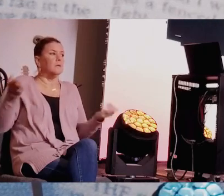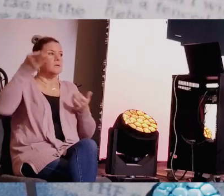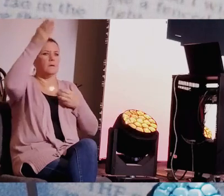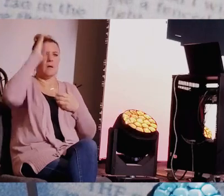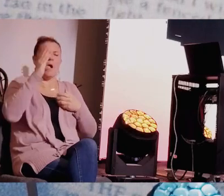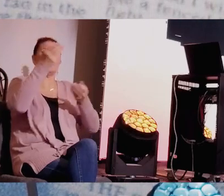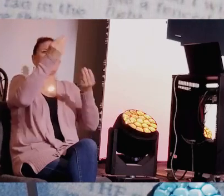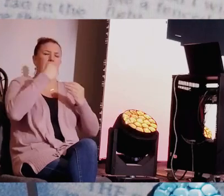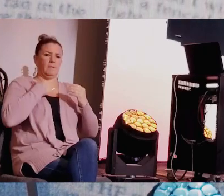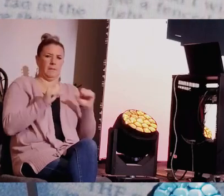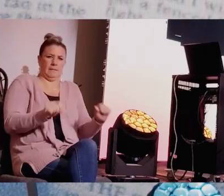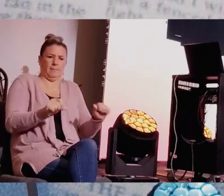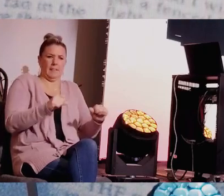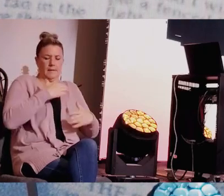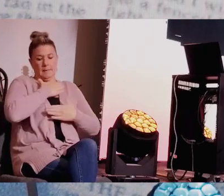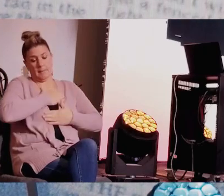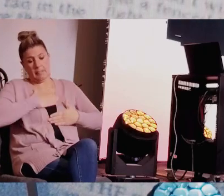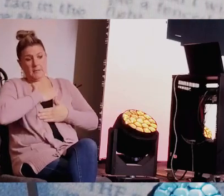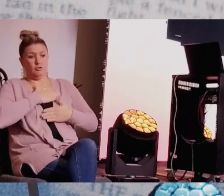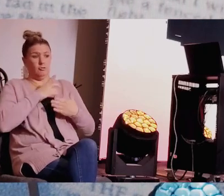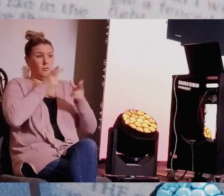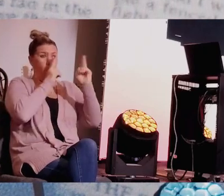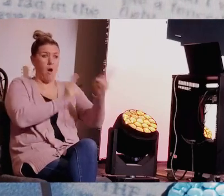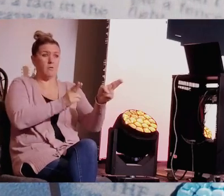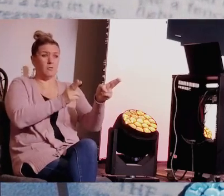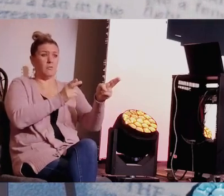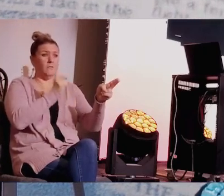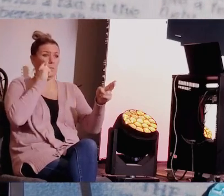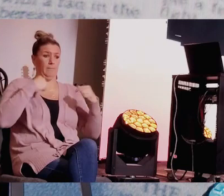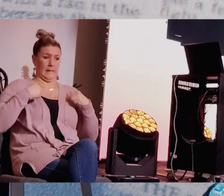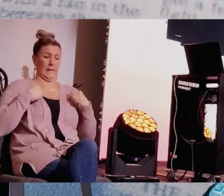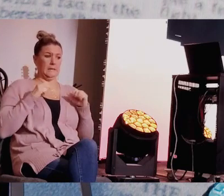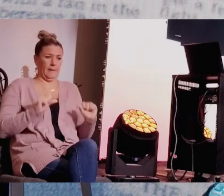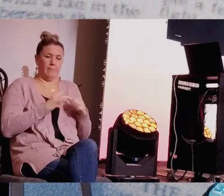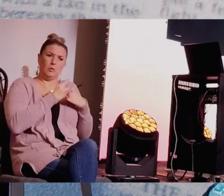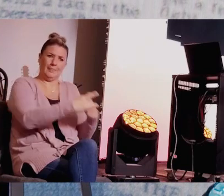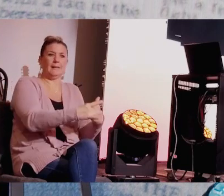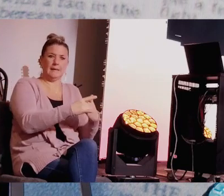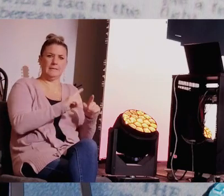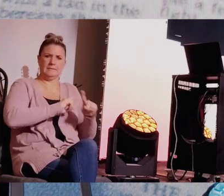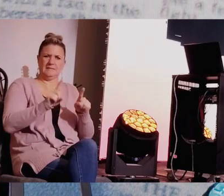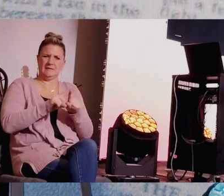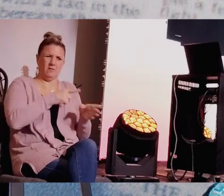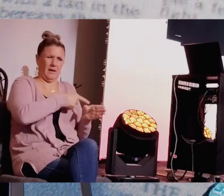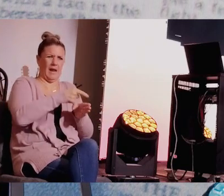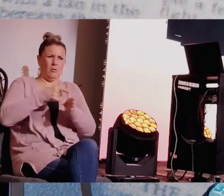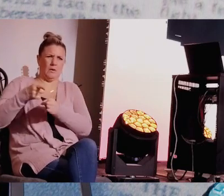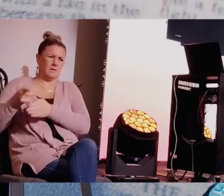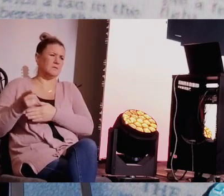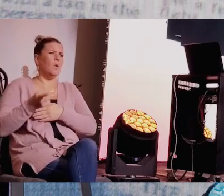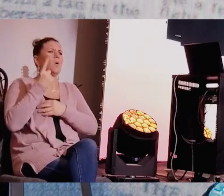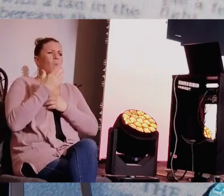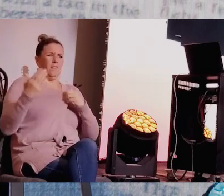God has given me the ability and the pleasure and the honor to be able to be one who leads in many different areas. And I have found one